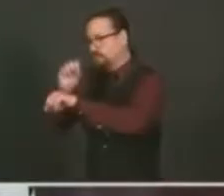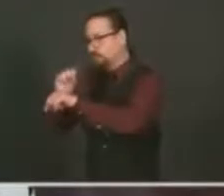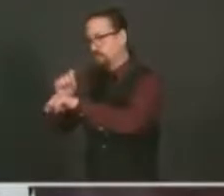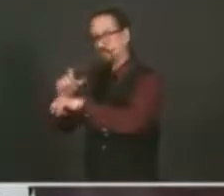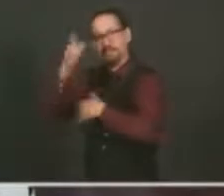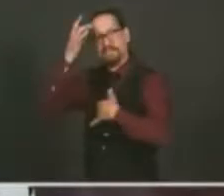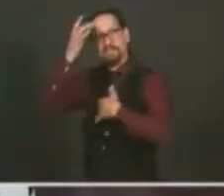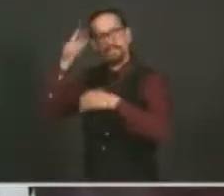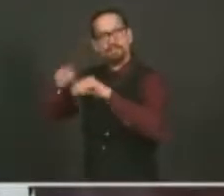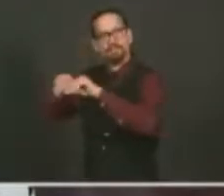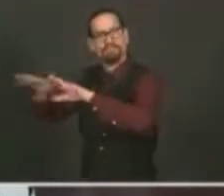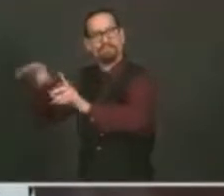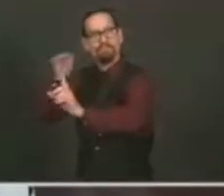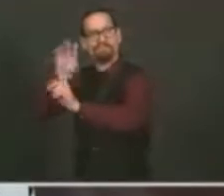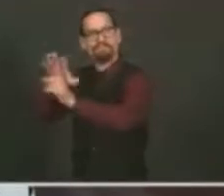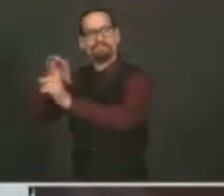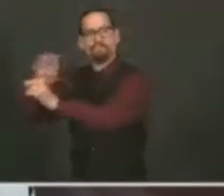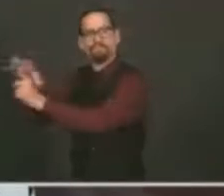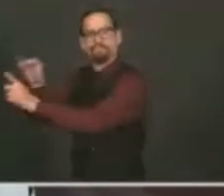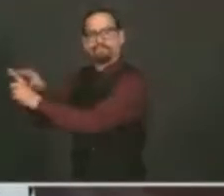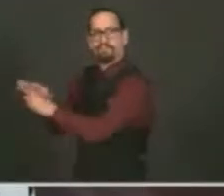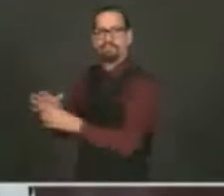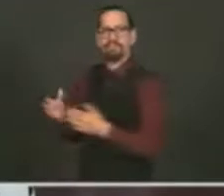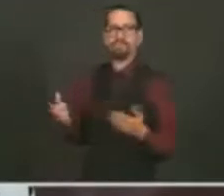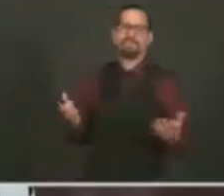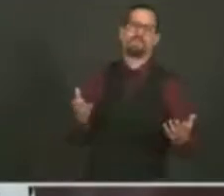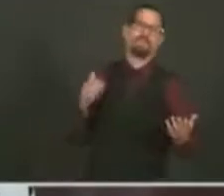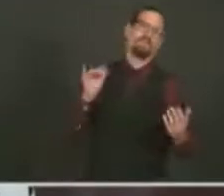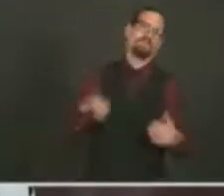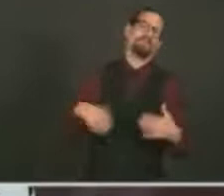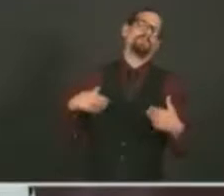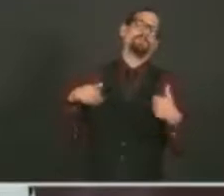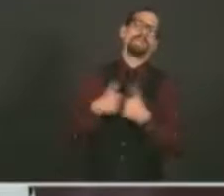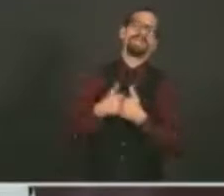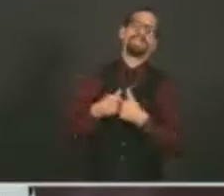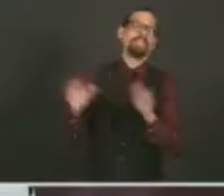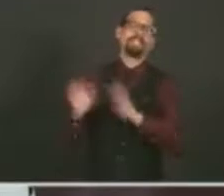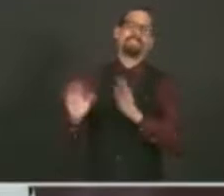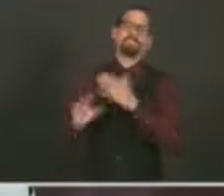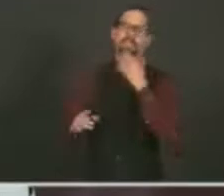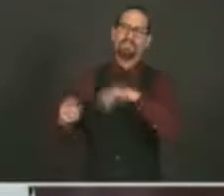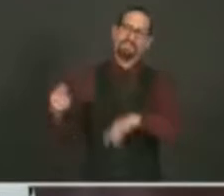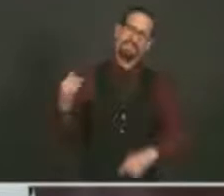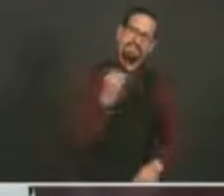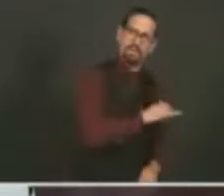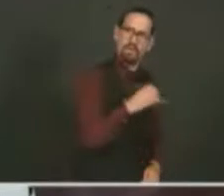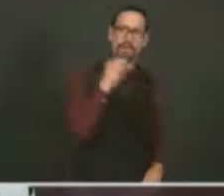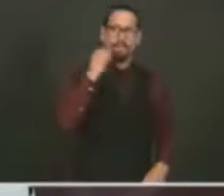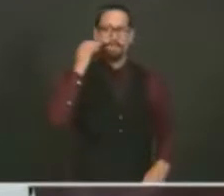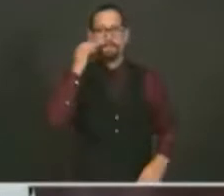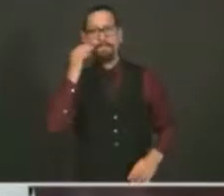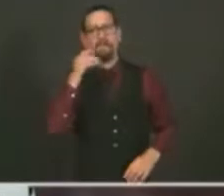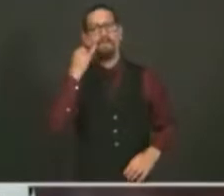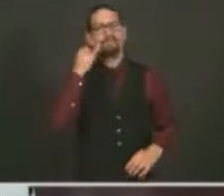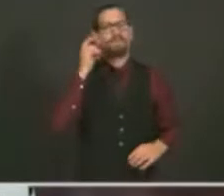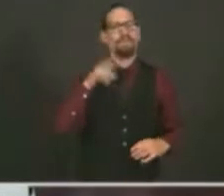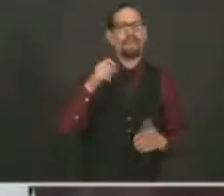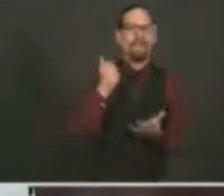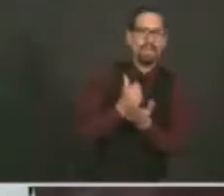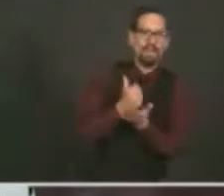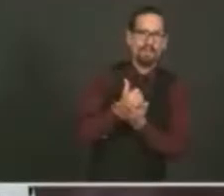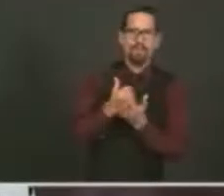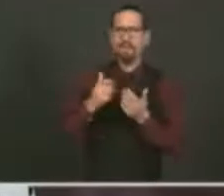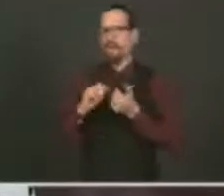even harder than being able to stay home. So for more information on resources that are available to you, whether